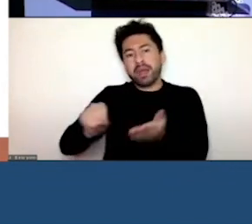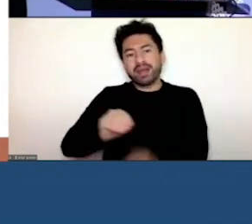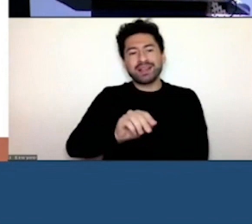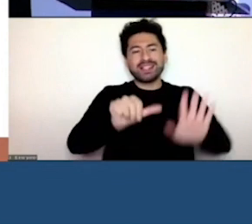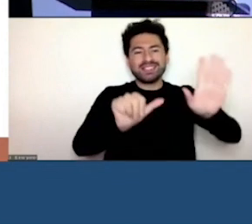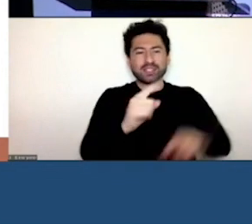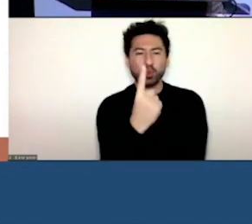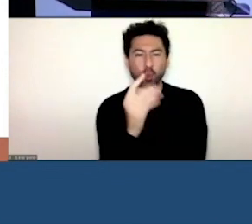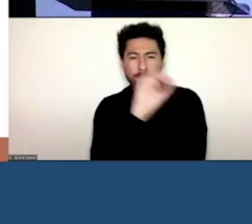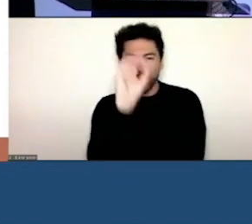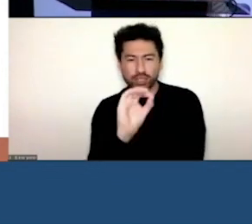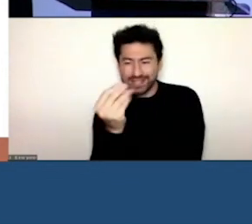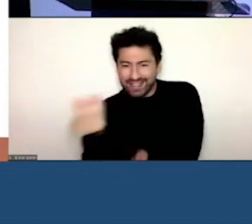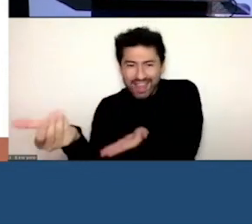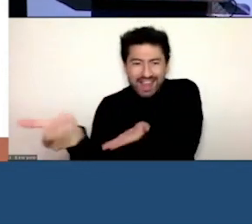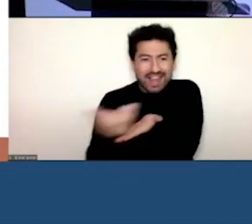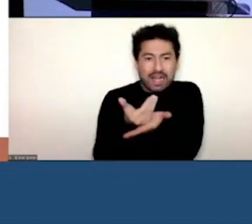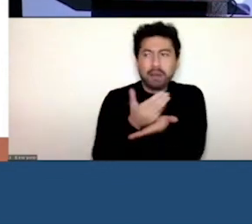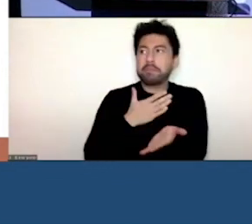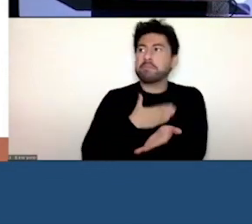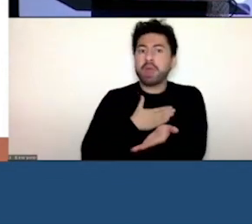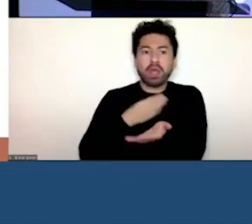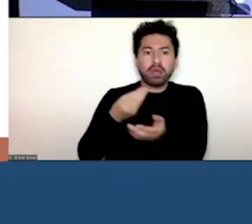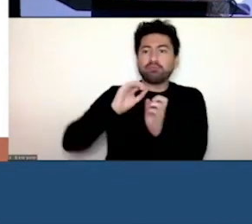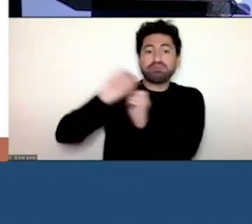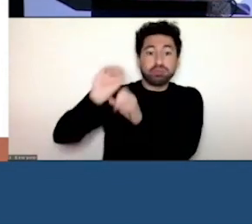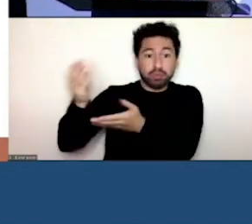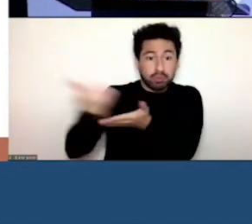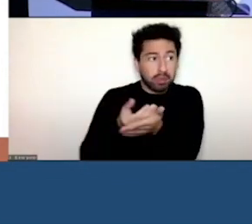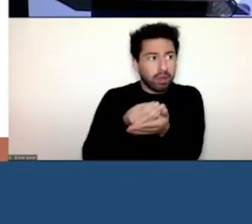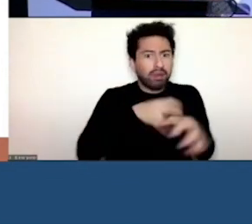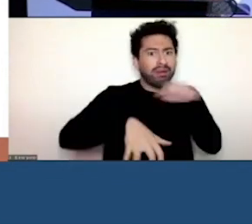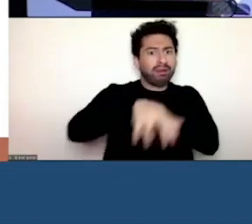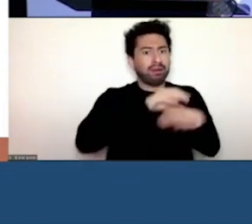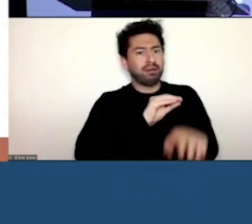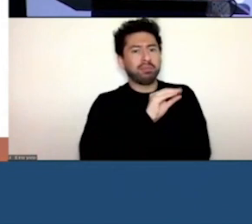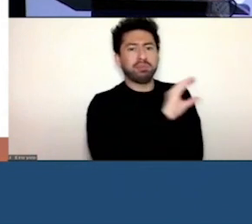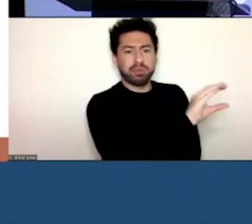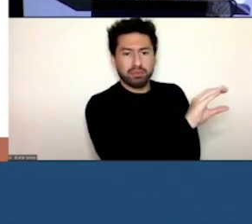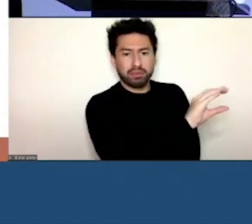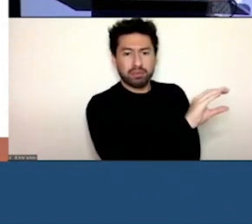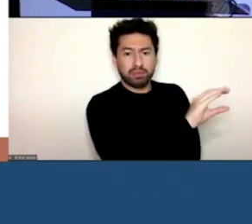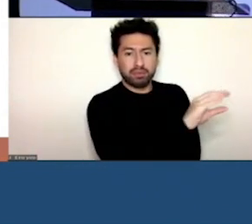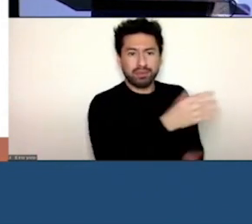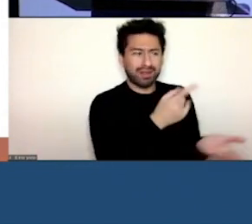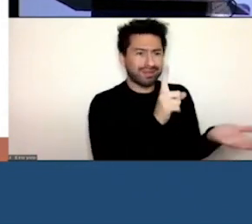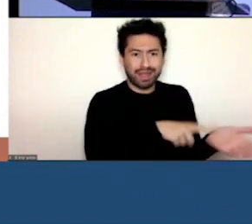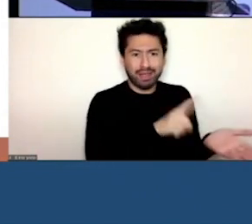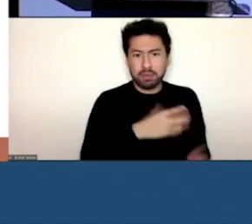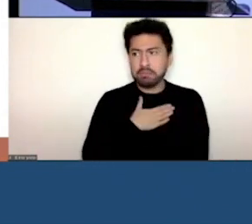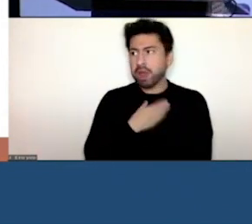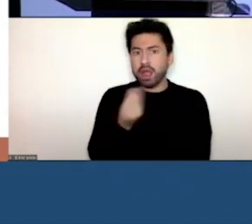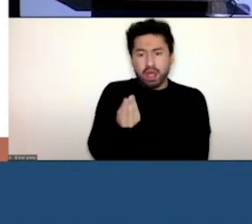61.1% of its revenue, export revenue. It has to pay in debt servicing.